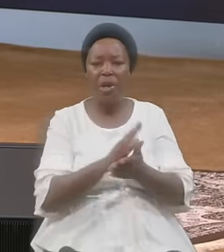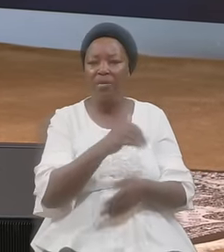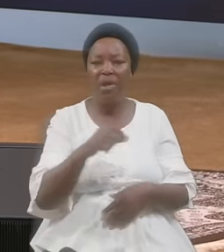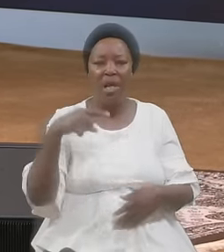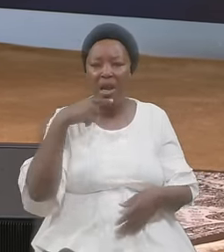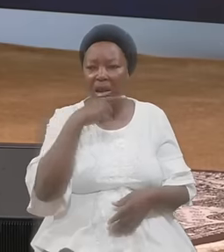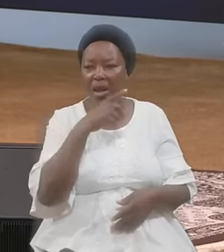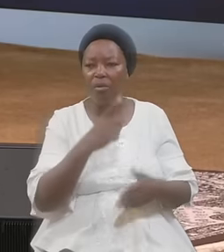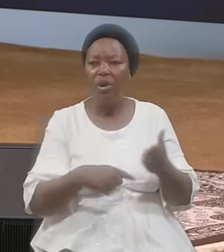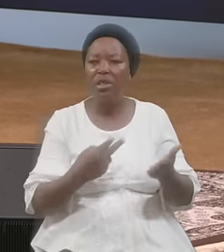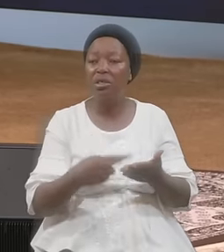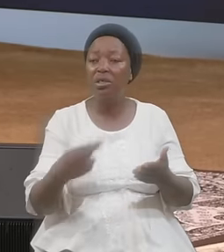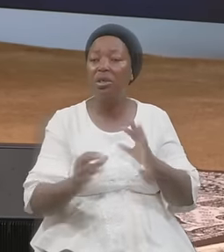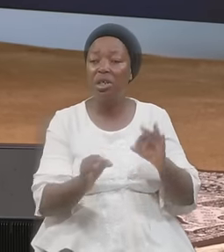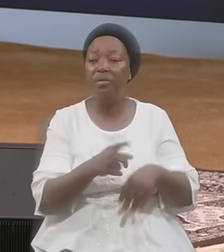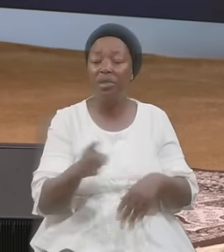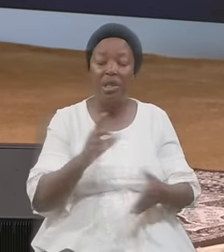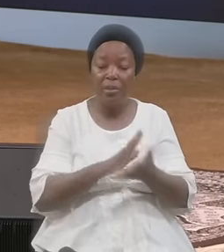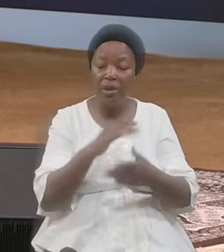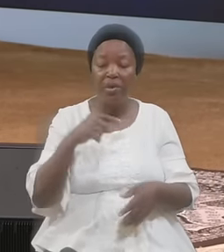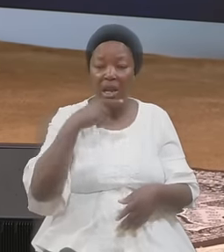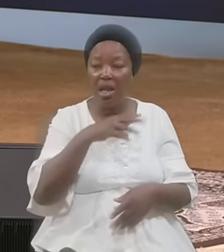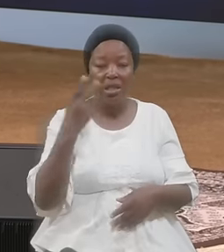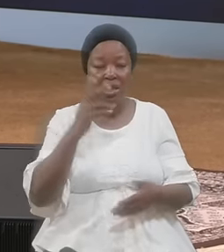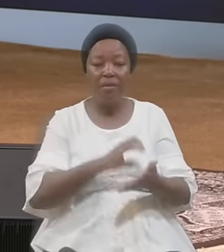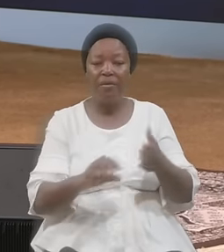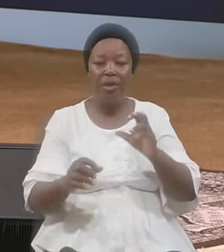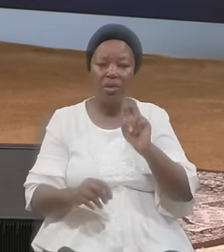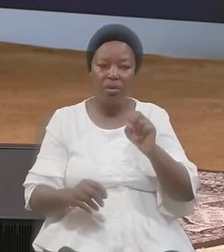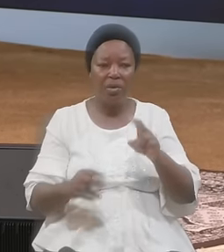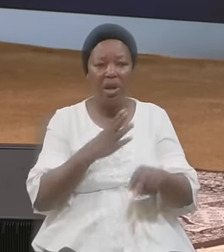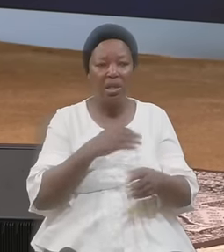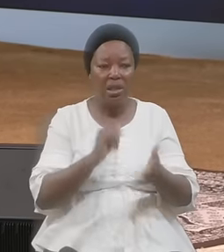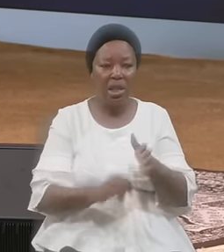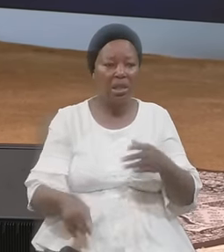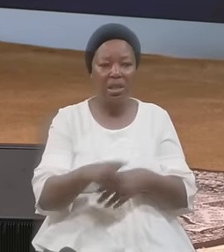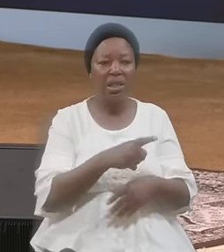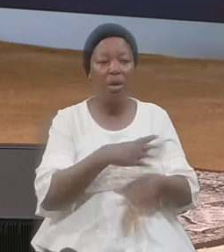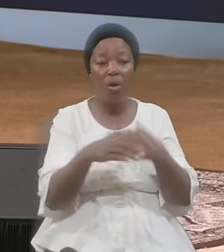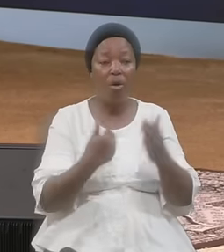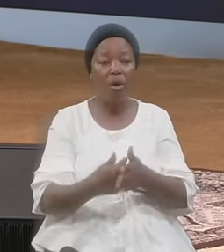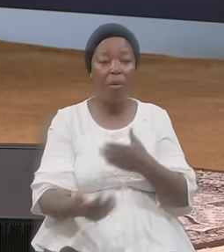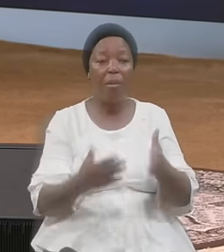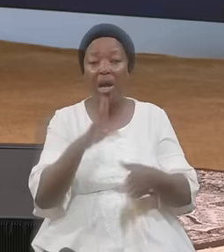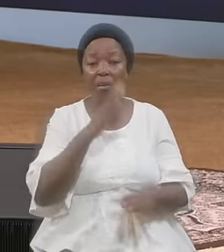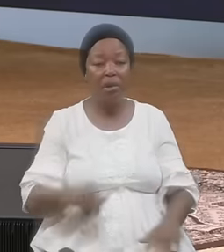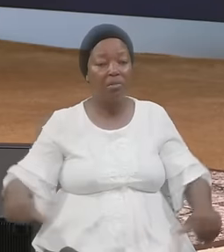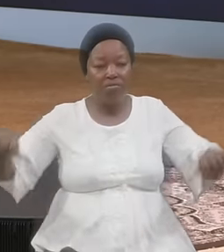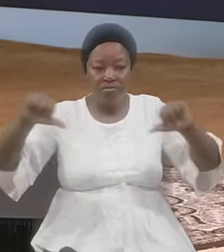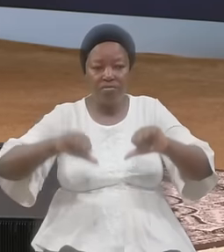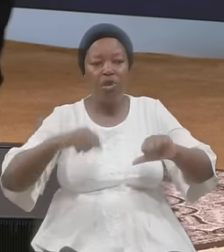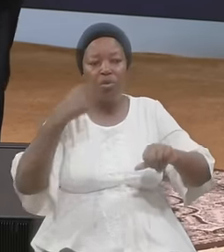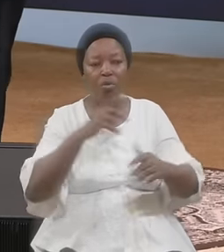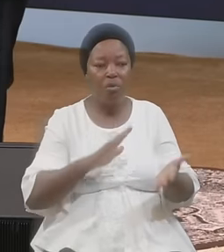The Consequence If You Believe A Lie Look At Verse 12 That They All Might Be Damned Who